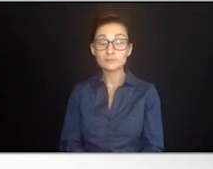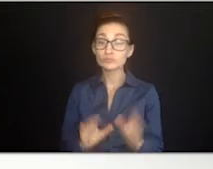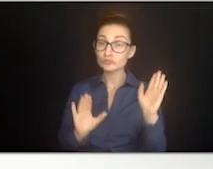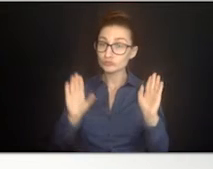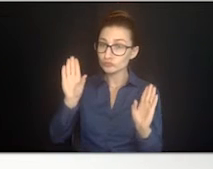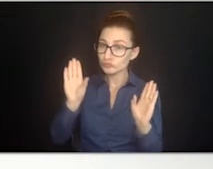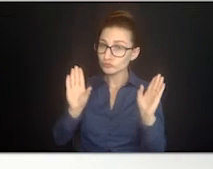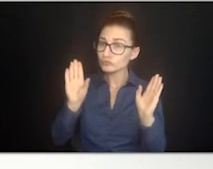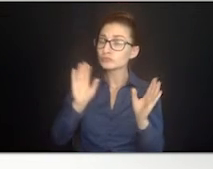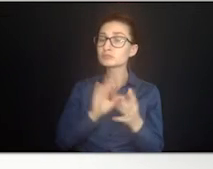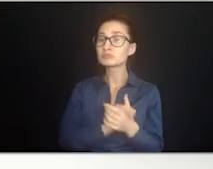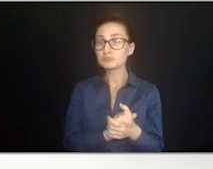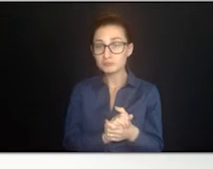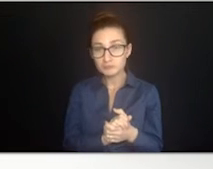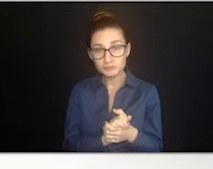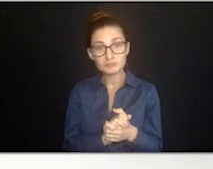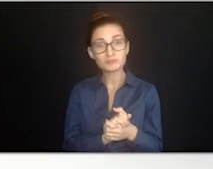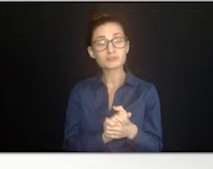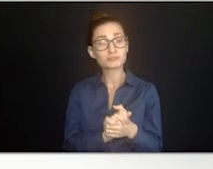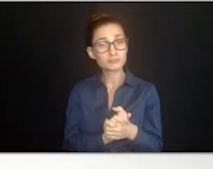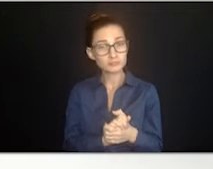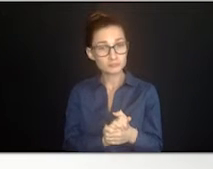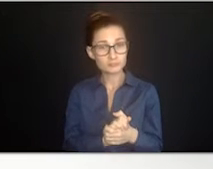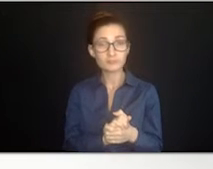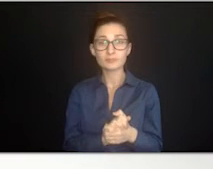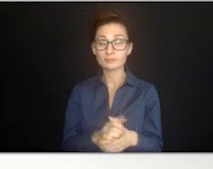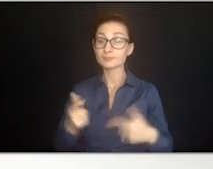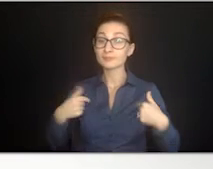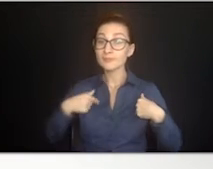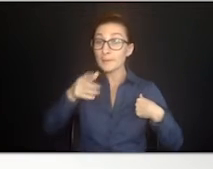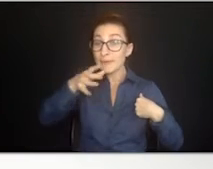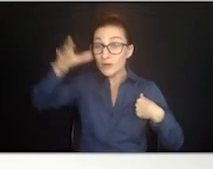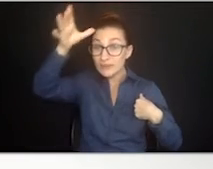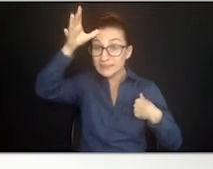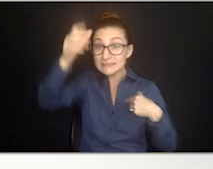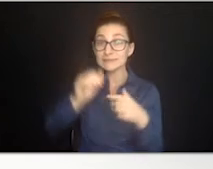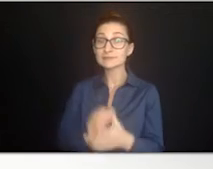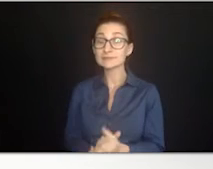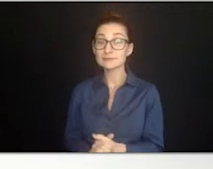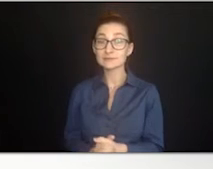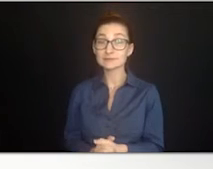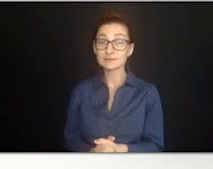There we go. All right. I'm a parent.